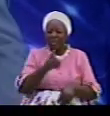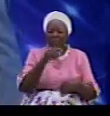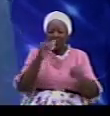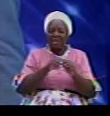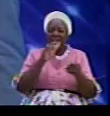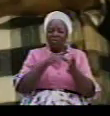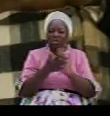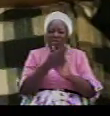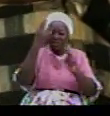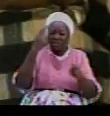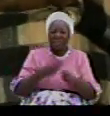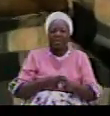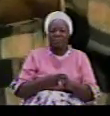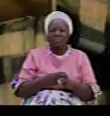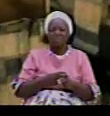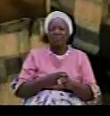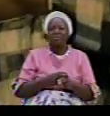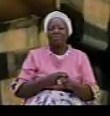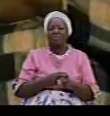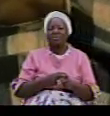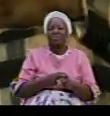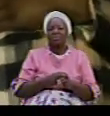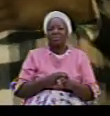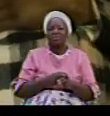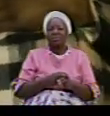Jesus' name.